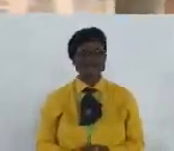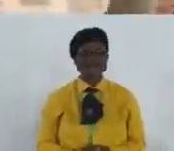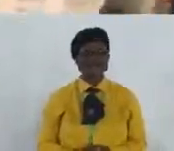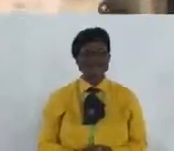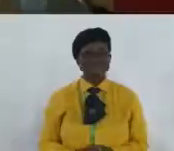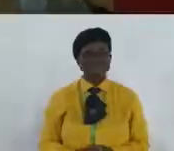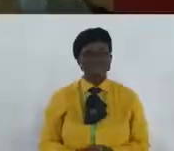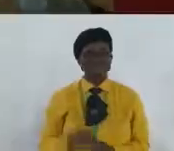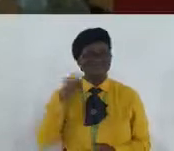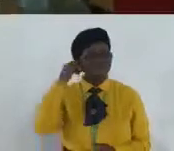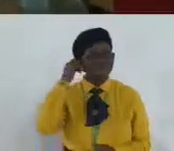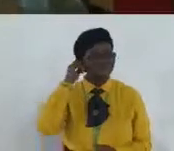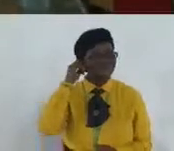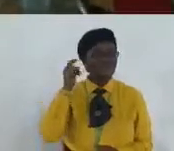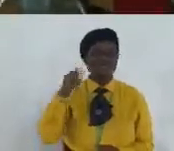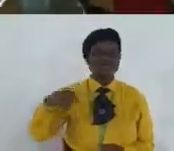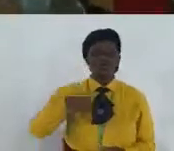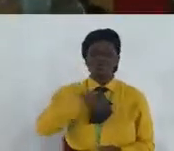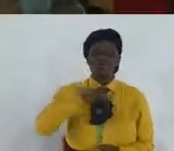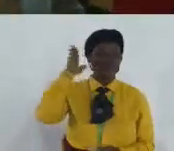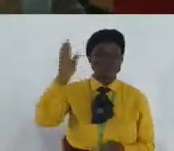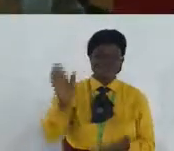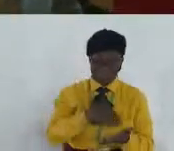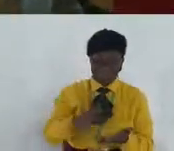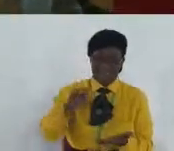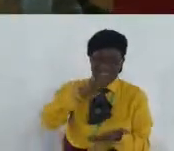again. We are going to sing it one more time.